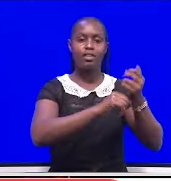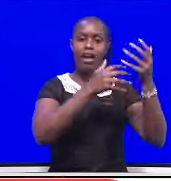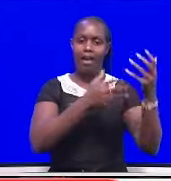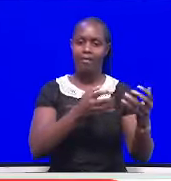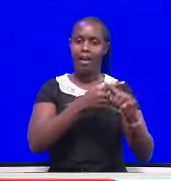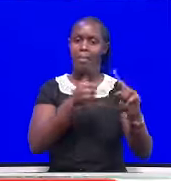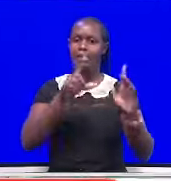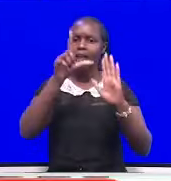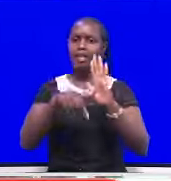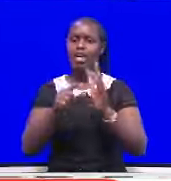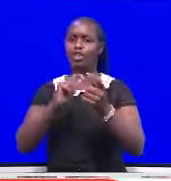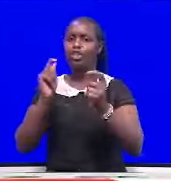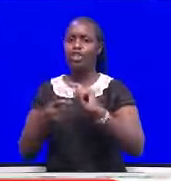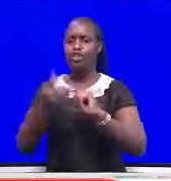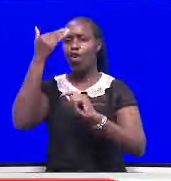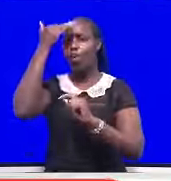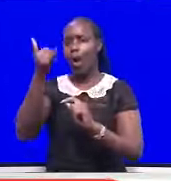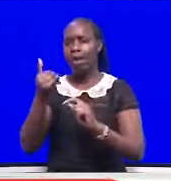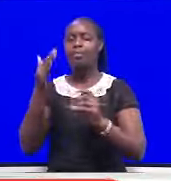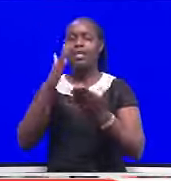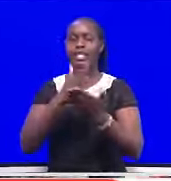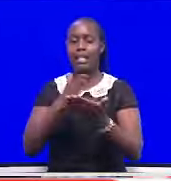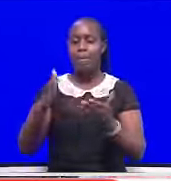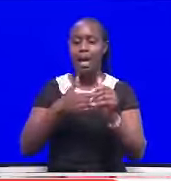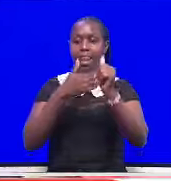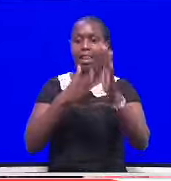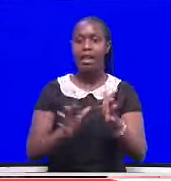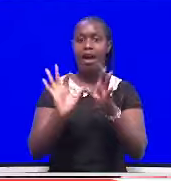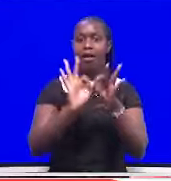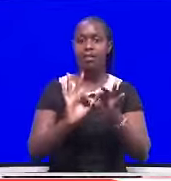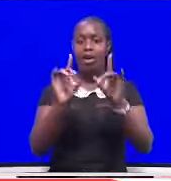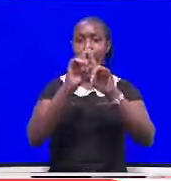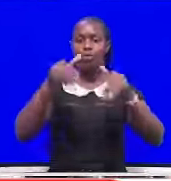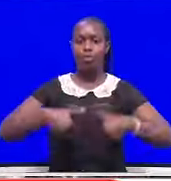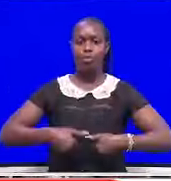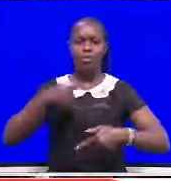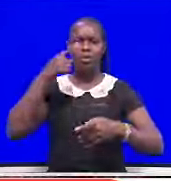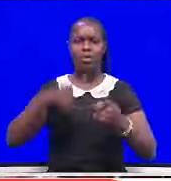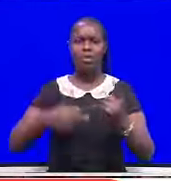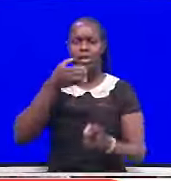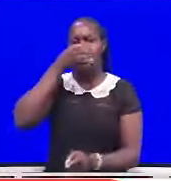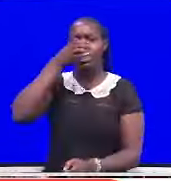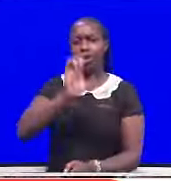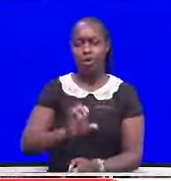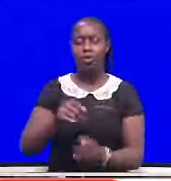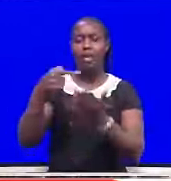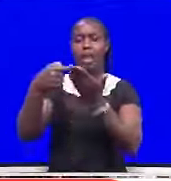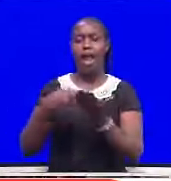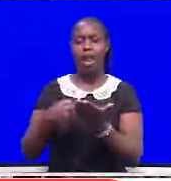the weekend, following immense pressure from a section of Azimio leaders and young people to ignore the forum.